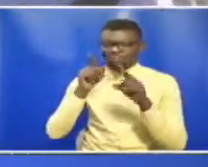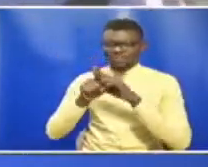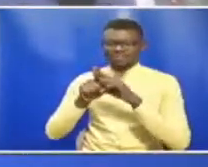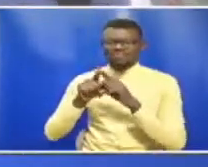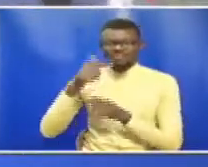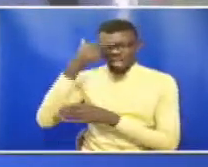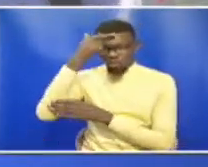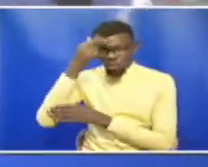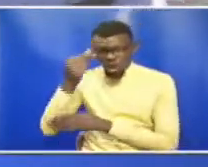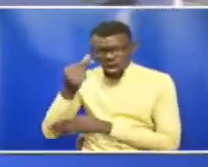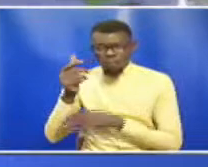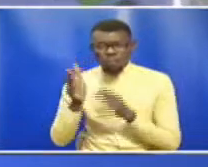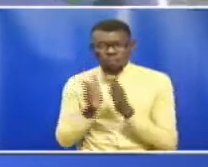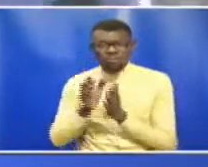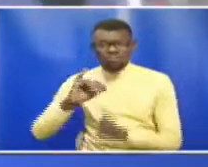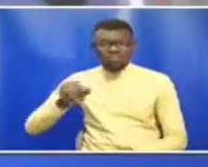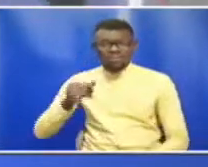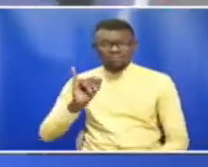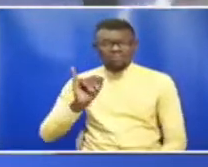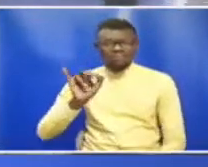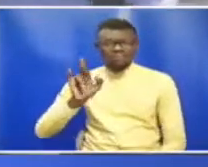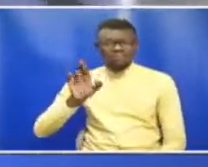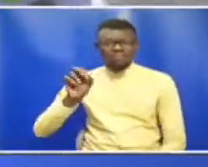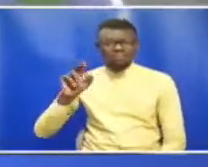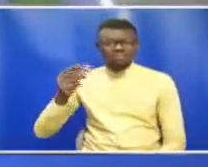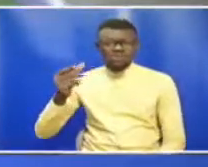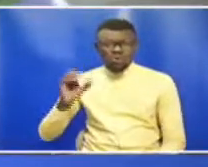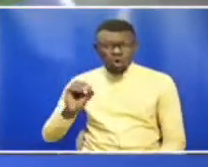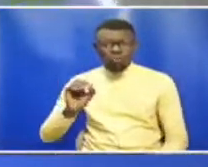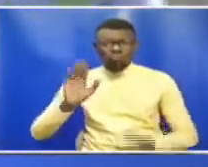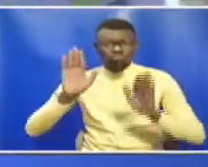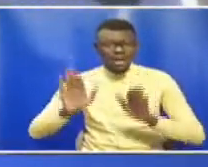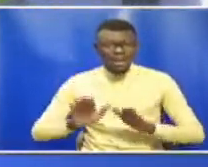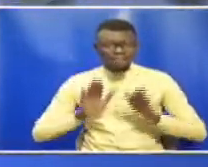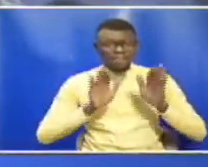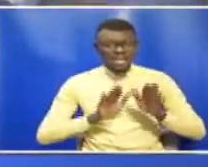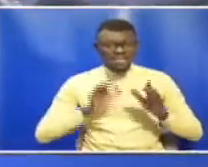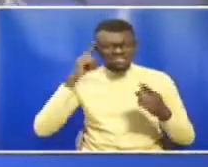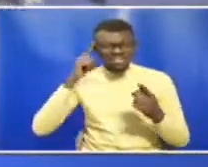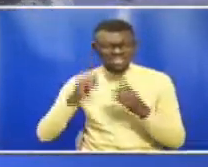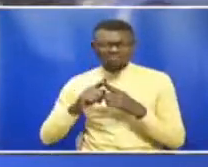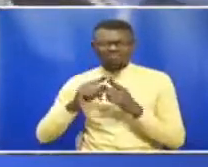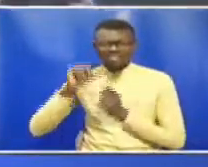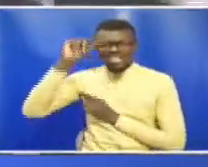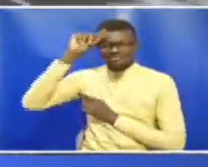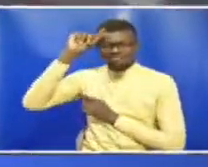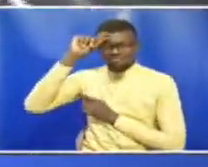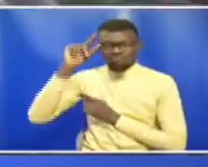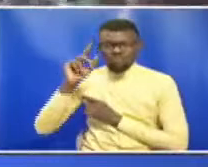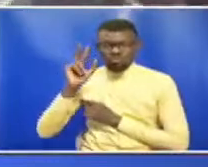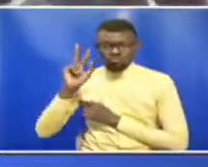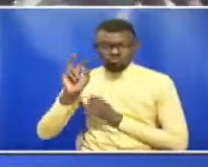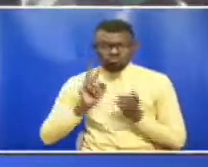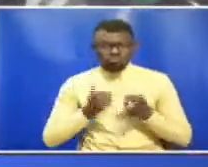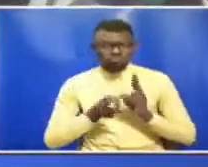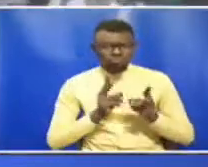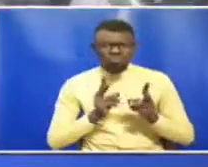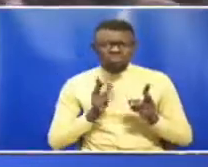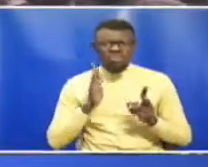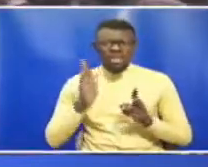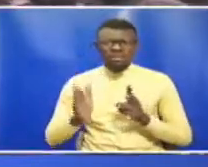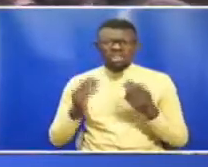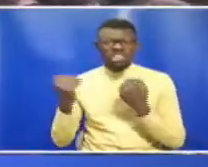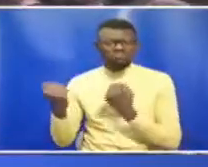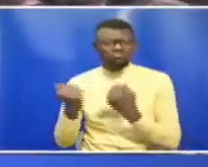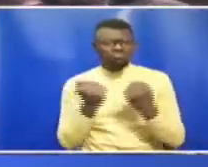Jirongo flexing their political muscles as they seek to form government in 2022. From Naivasha town to around flower farms